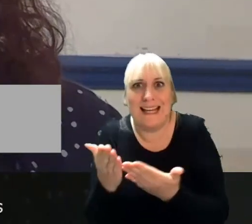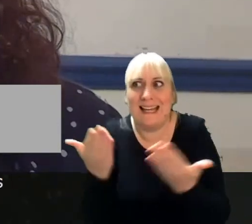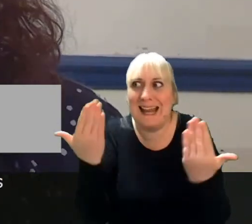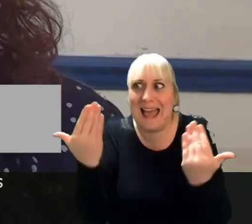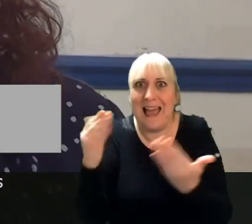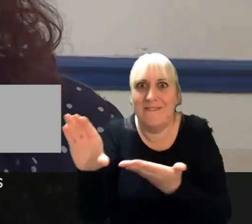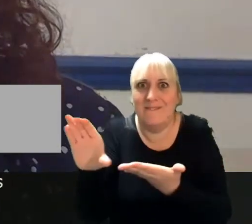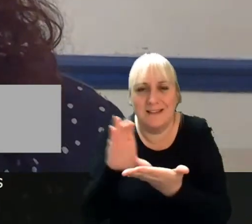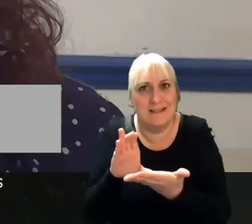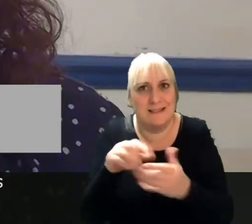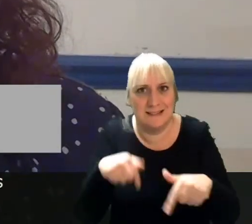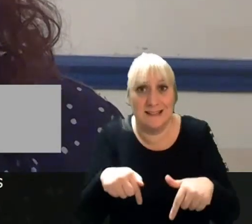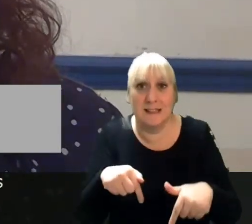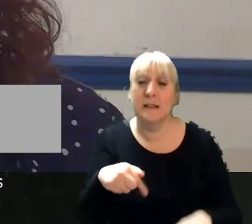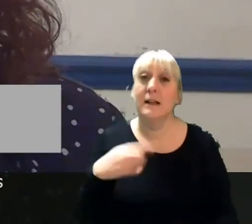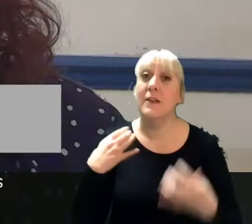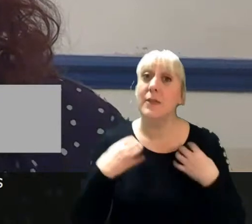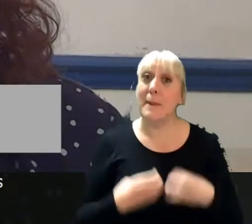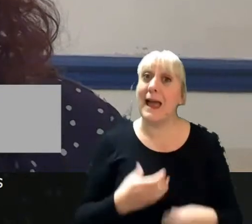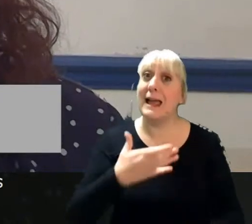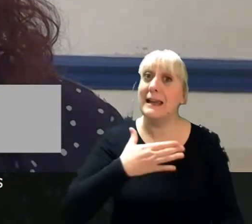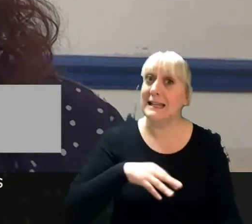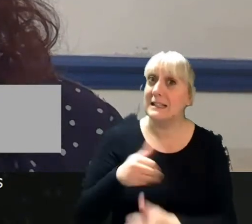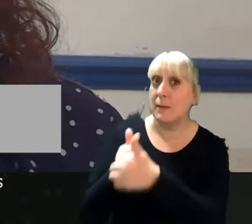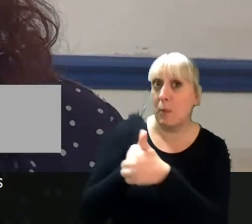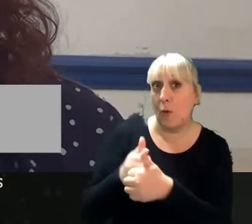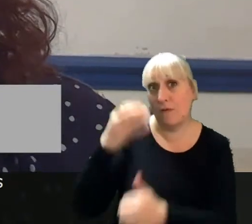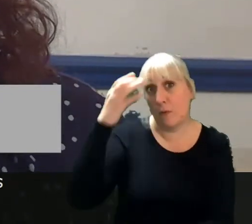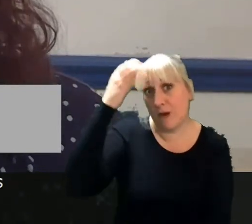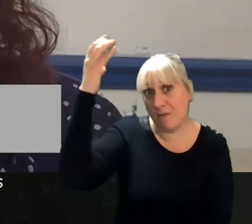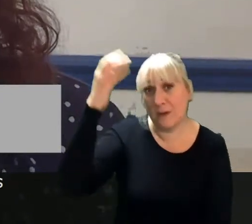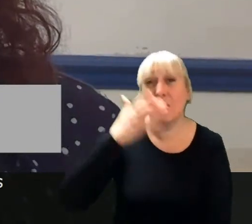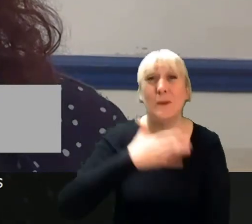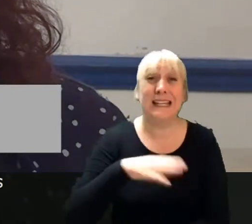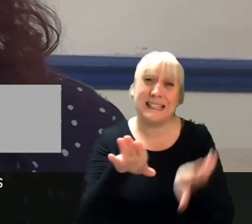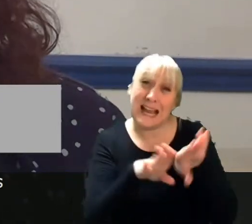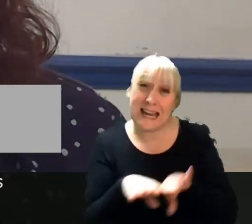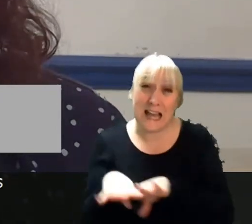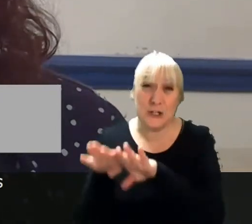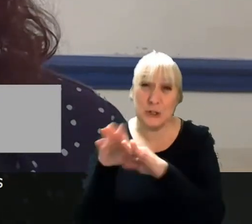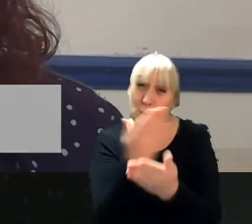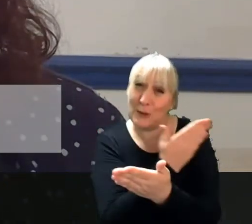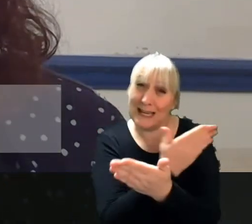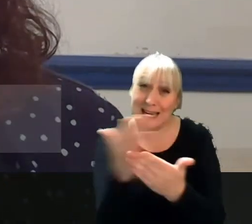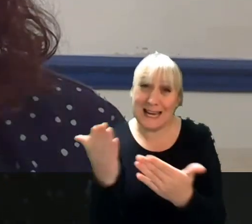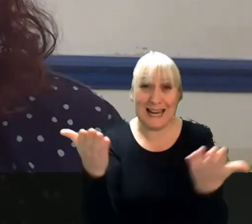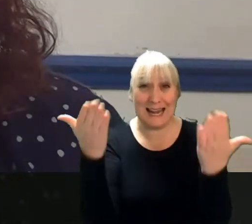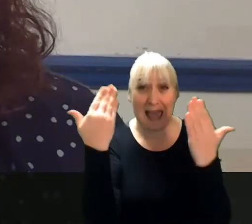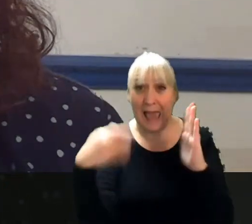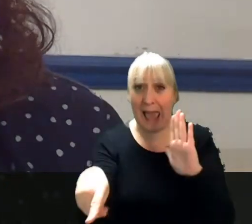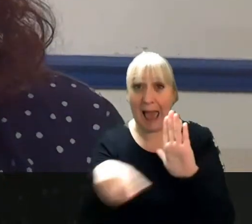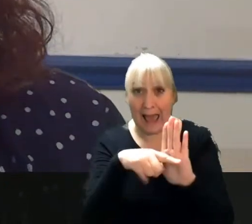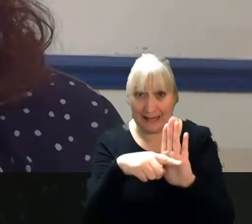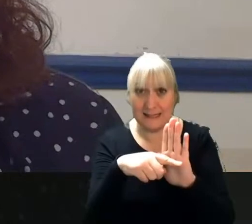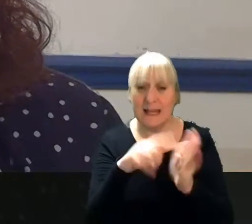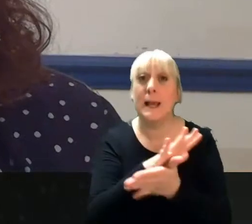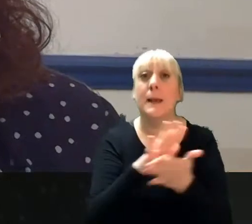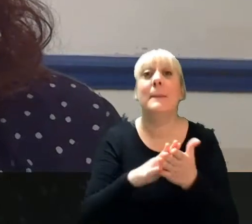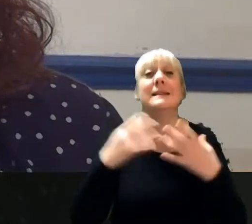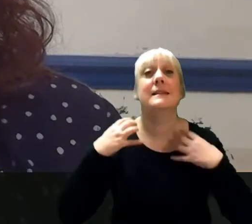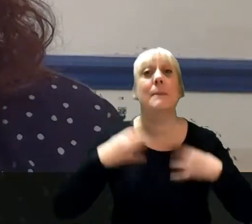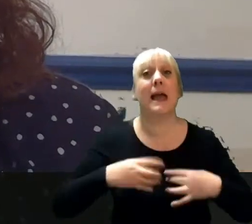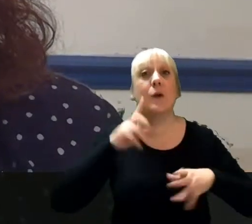from government, bringing in a National Clean Air Act. And then we could have the Mayor introduce a scrappage scheme to